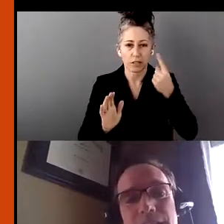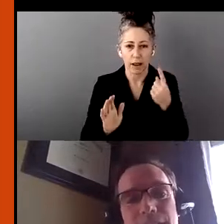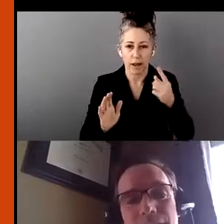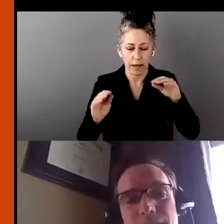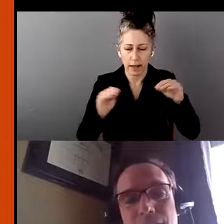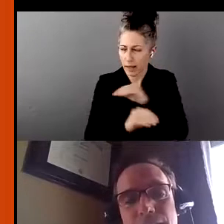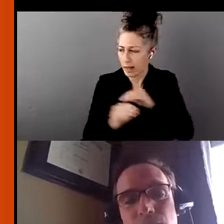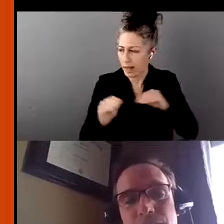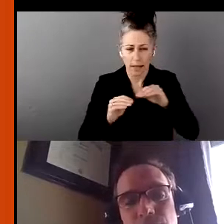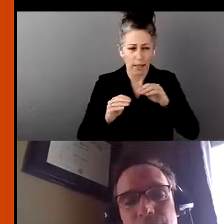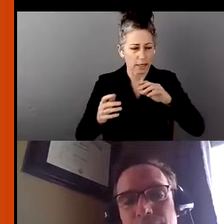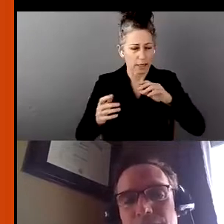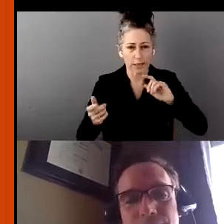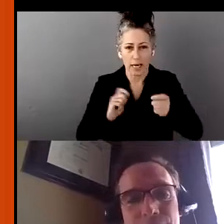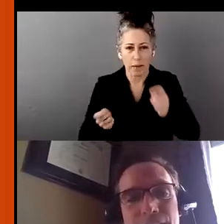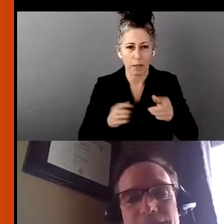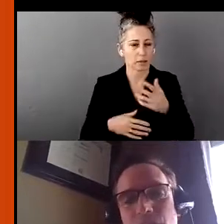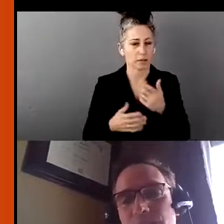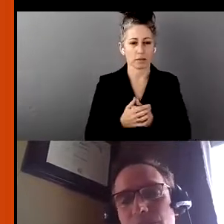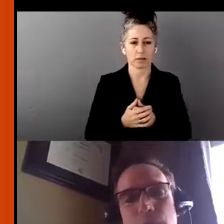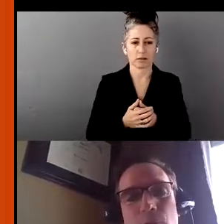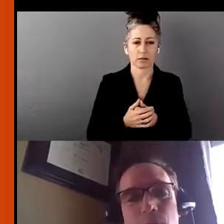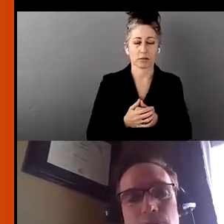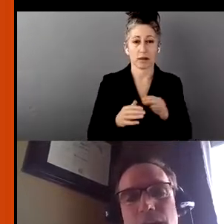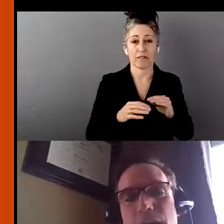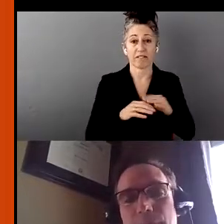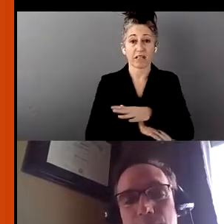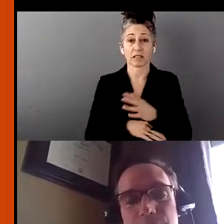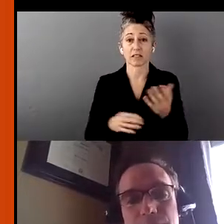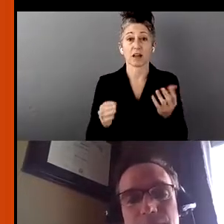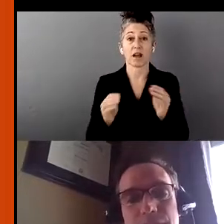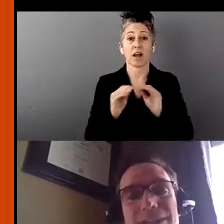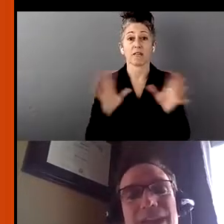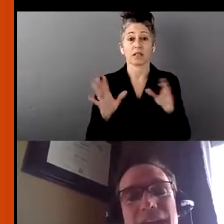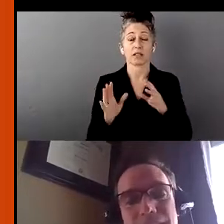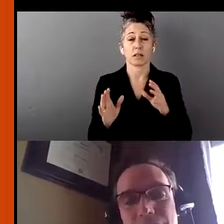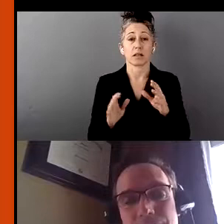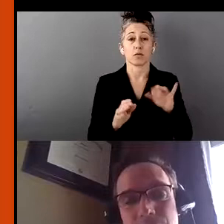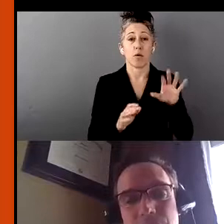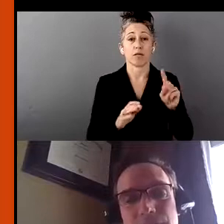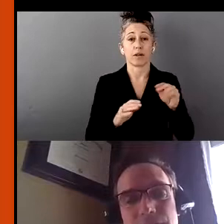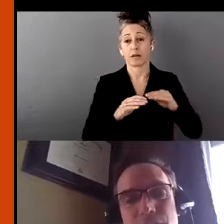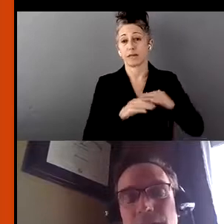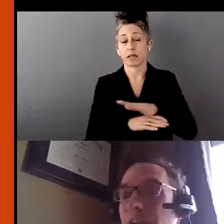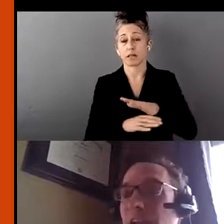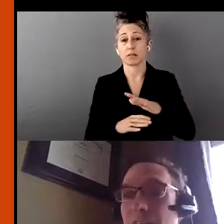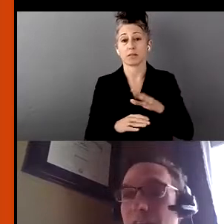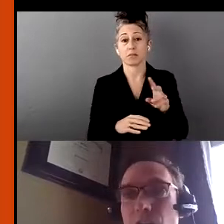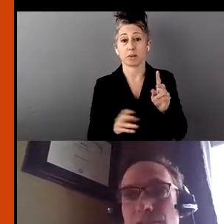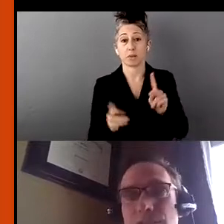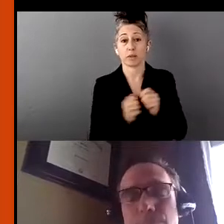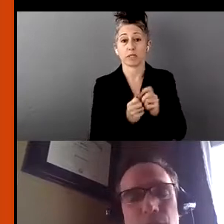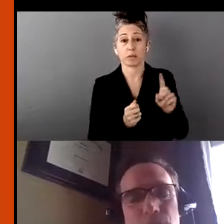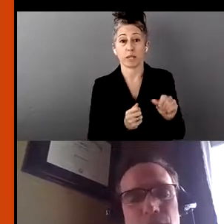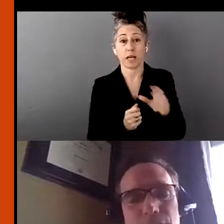policy and evaluation. The effects are disproportionate on people with disabilities and on communities of color. And there are